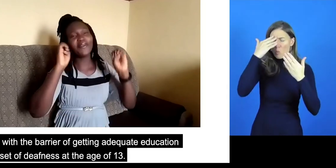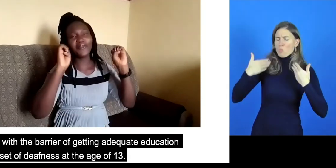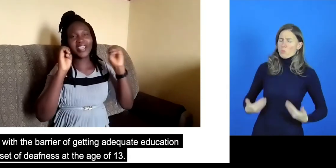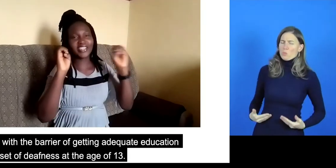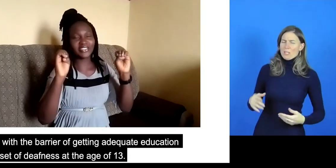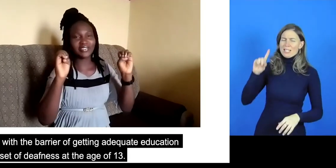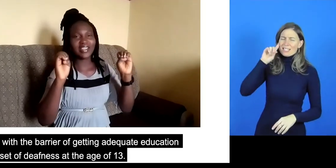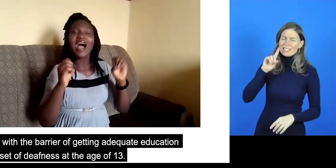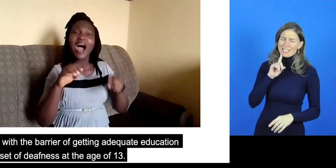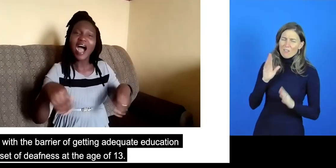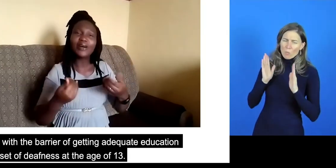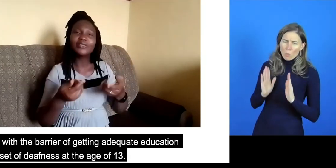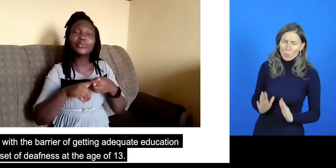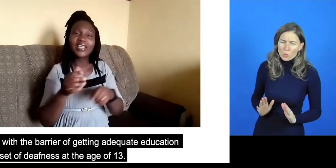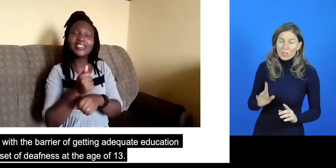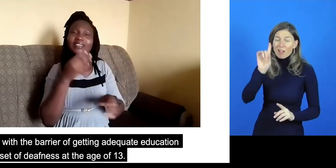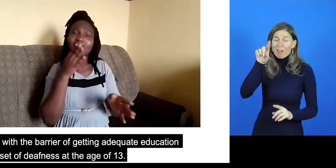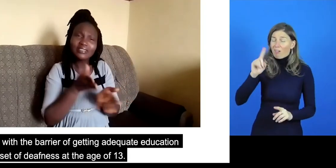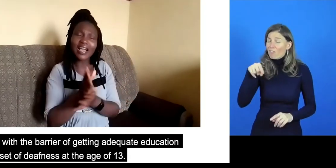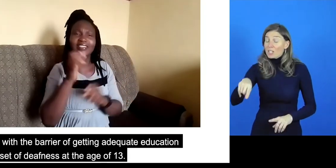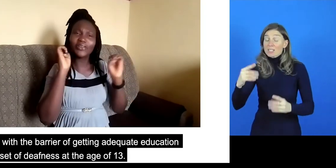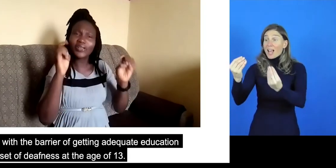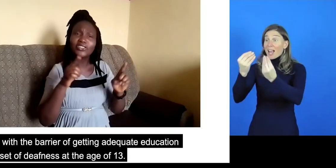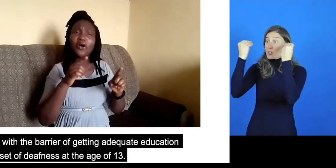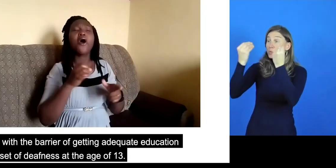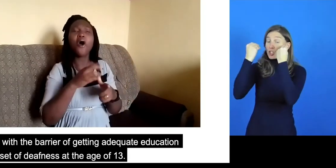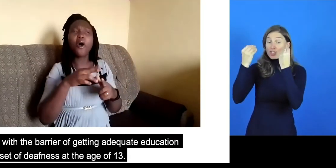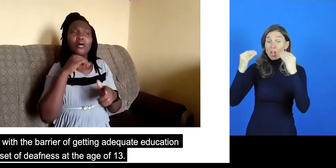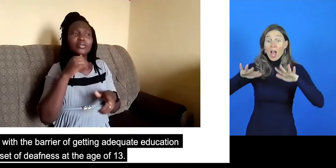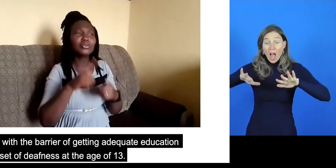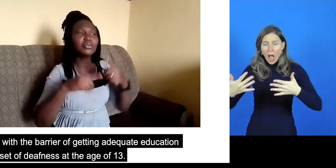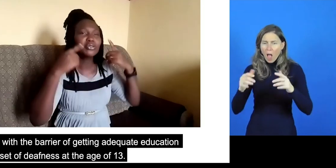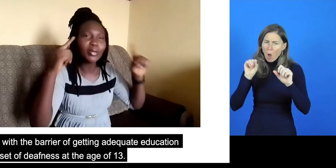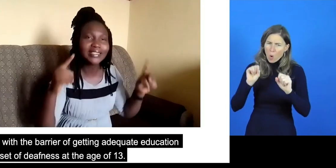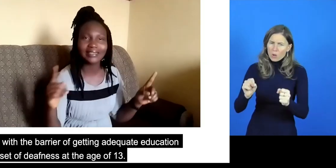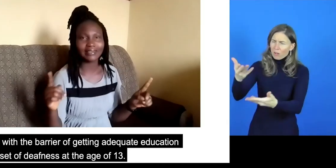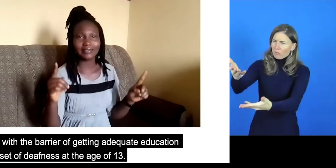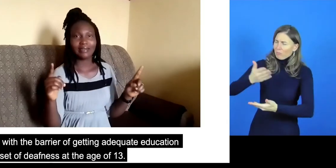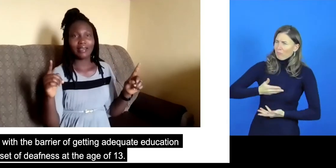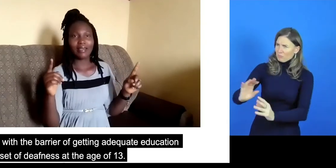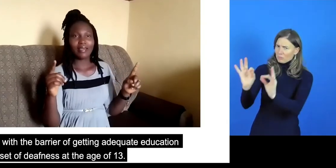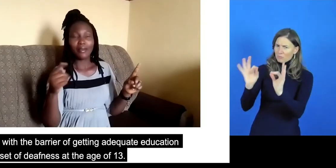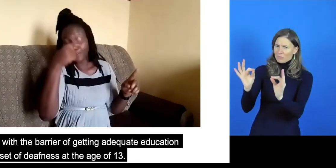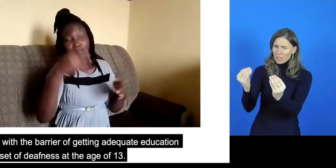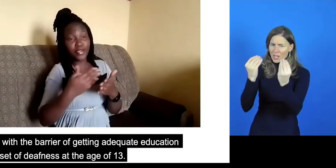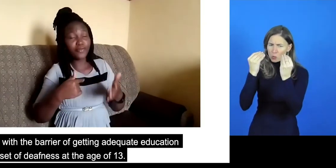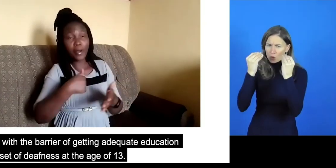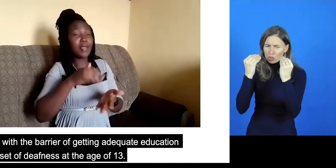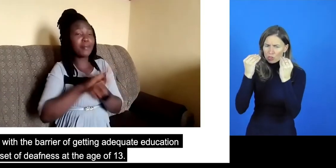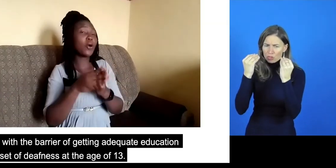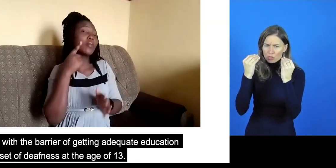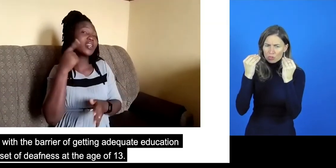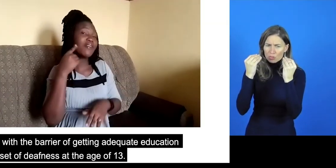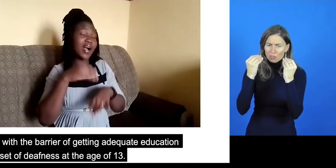his education, how to get right education or choose something before